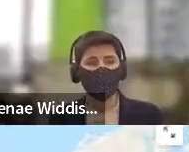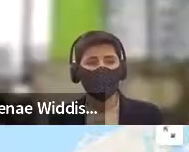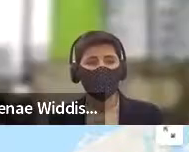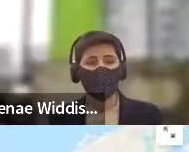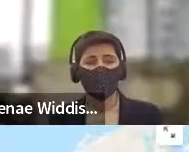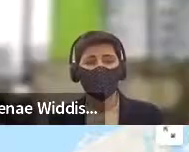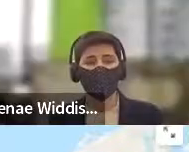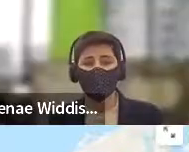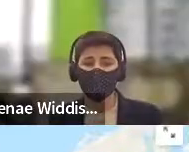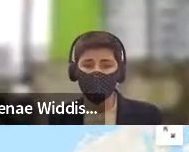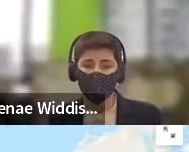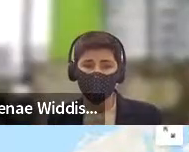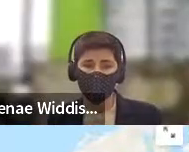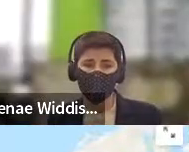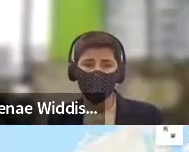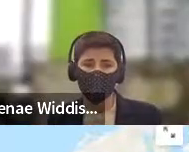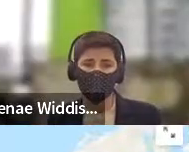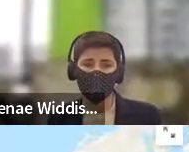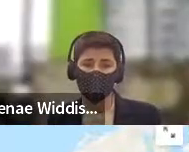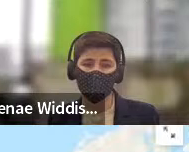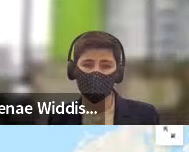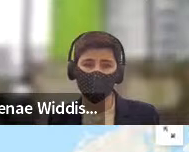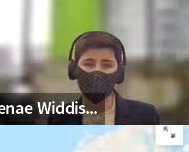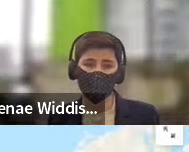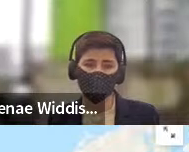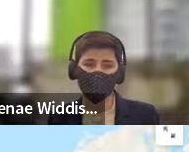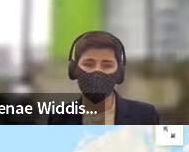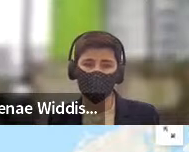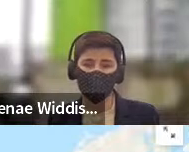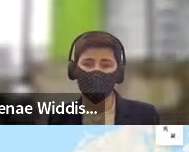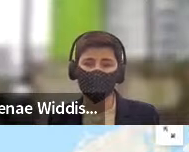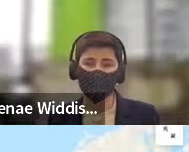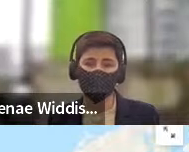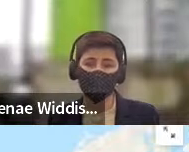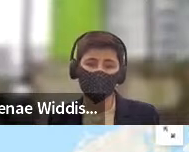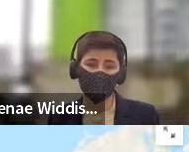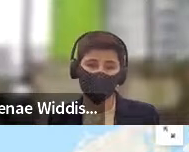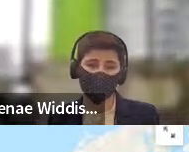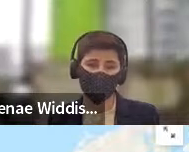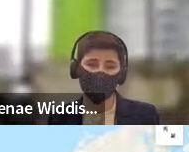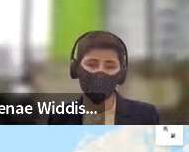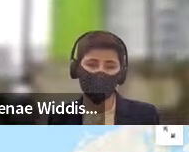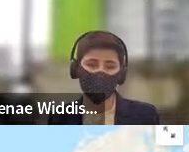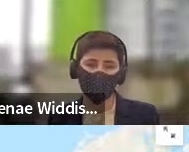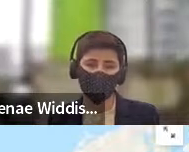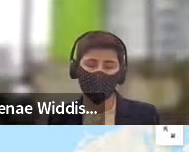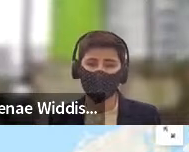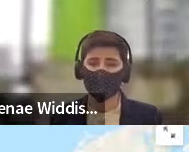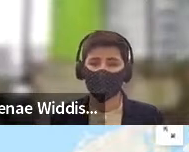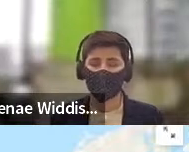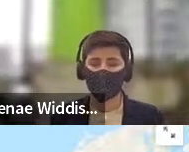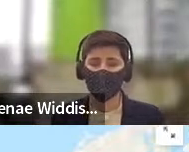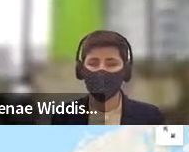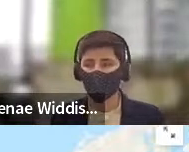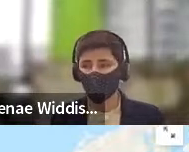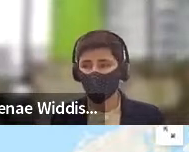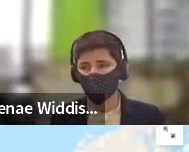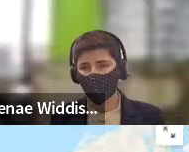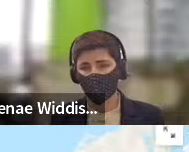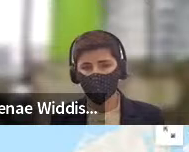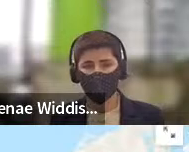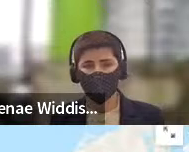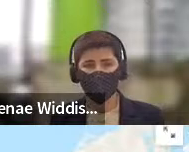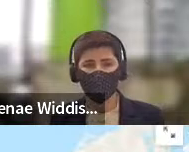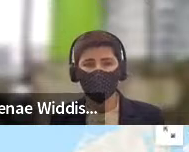showing the combined effect of these 4 data points for each neighborhood. And similar to the